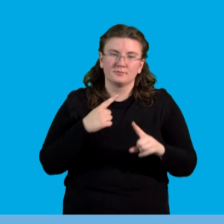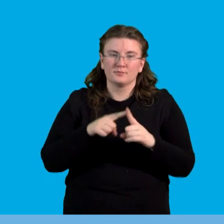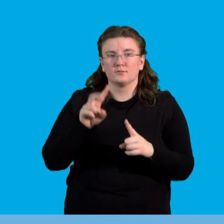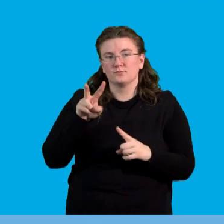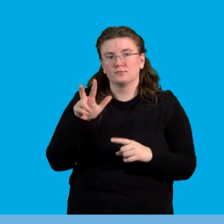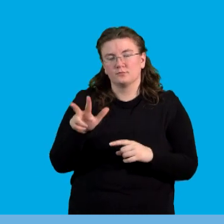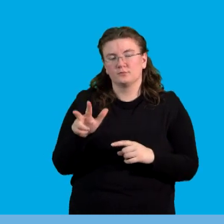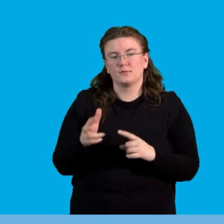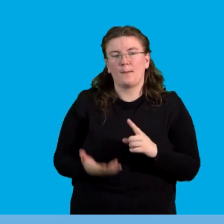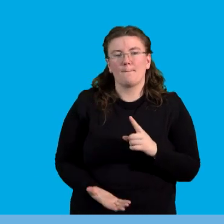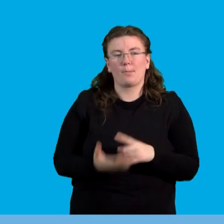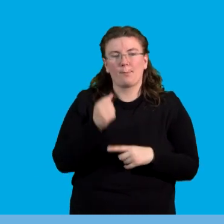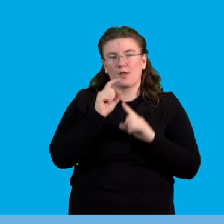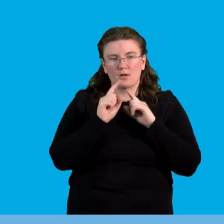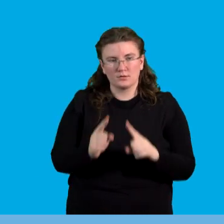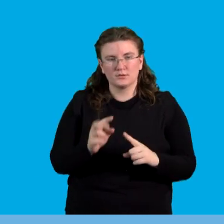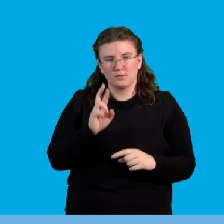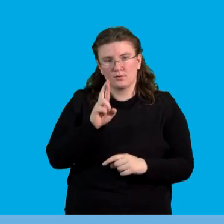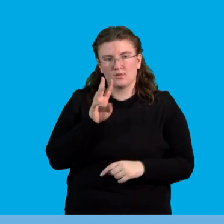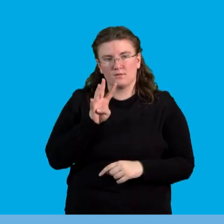by 28, that gives us